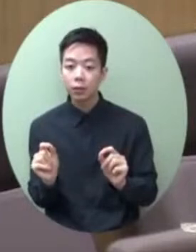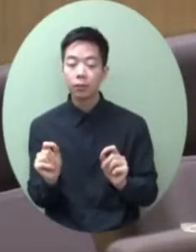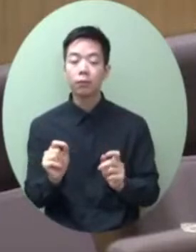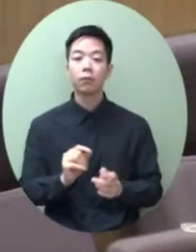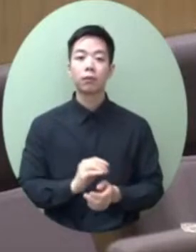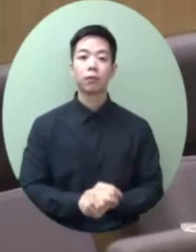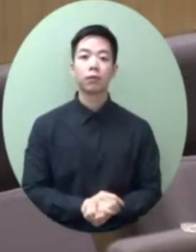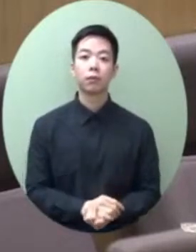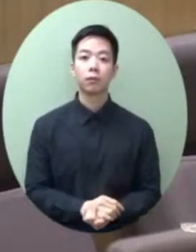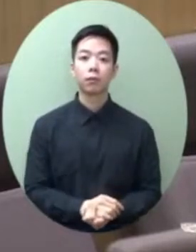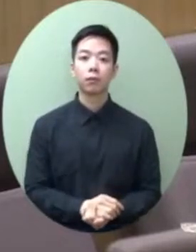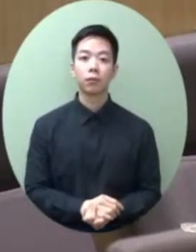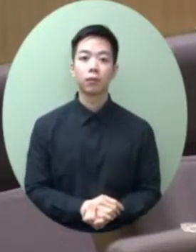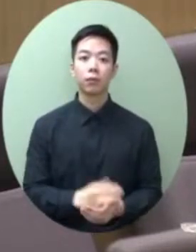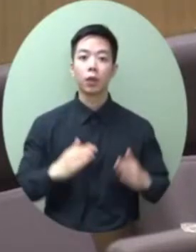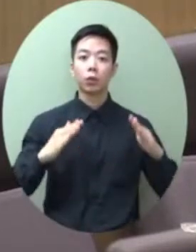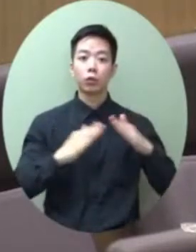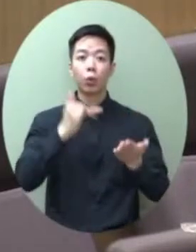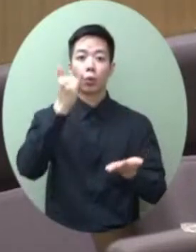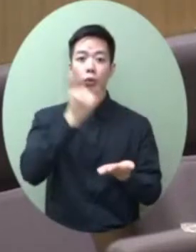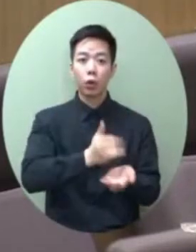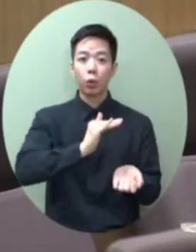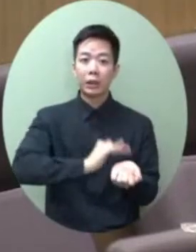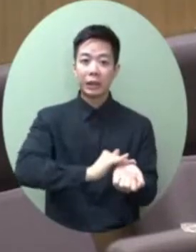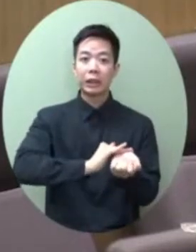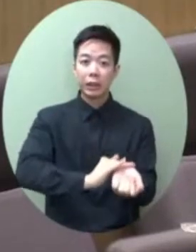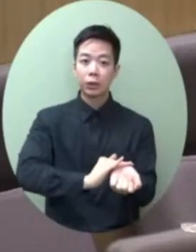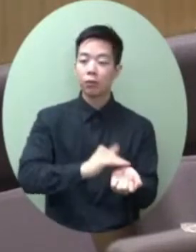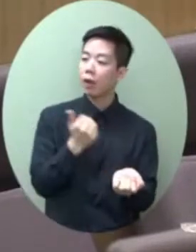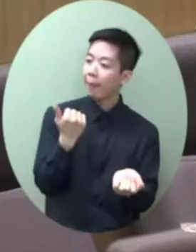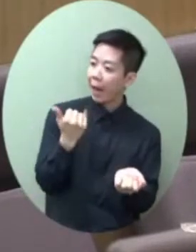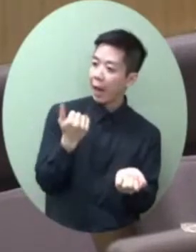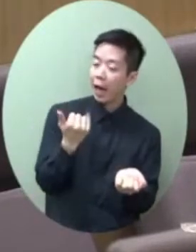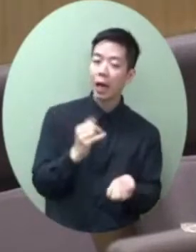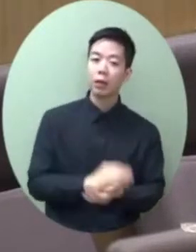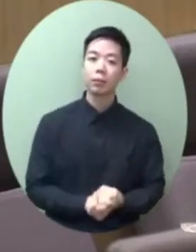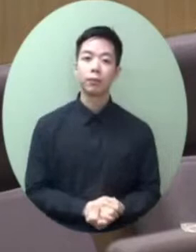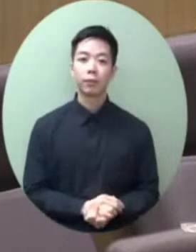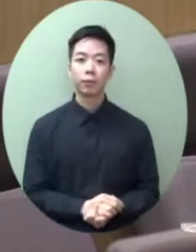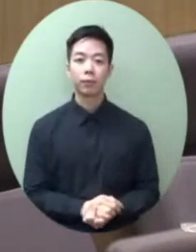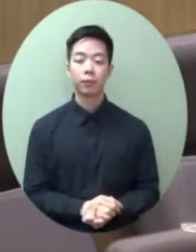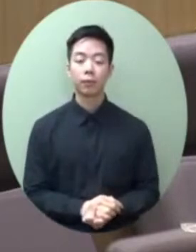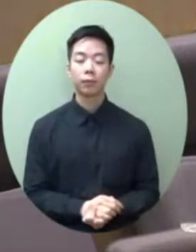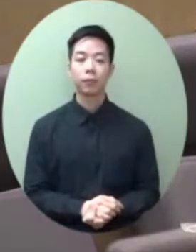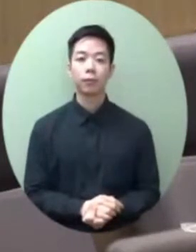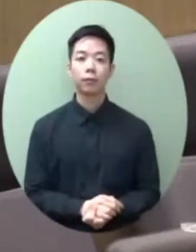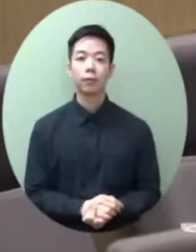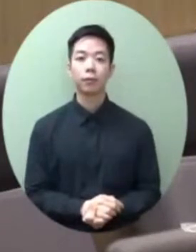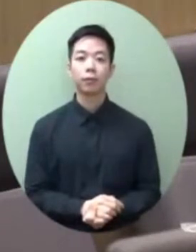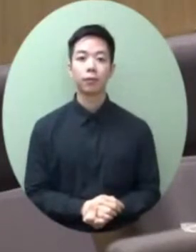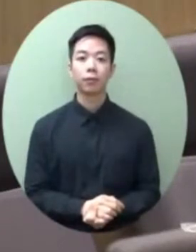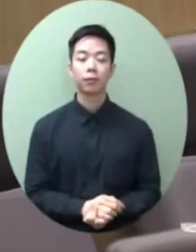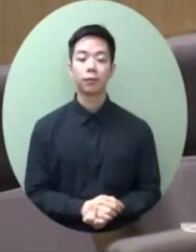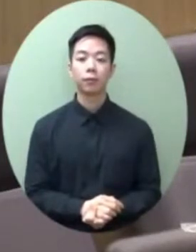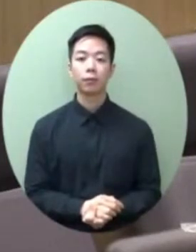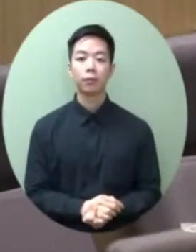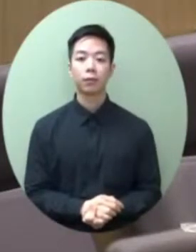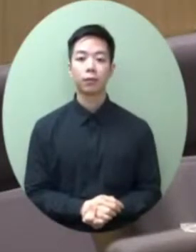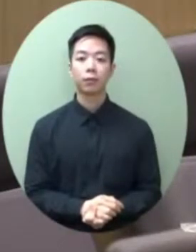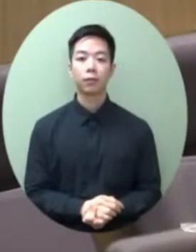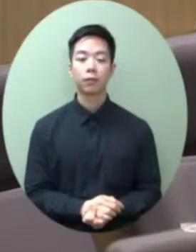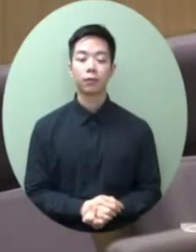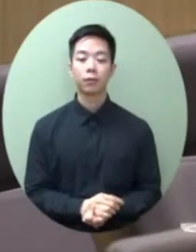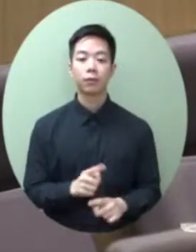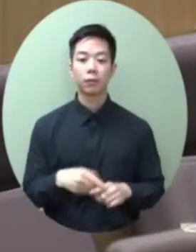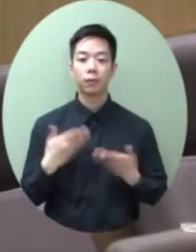it that you are actually expecting people to stay home for treatment? So do